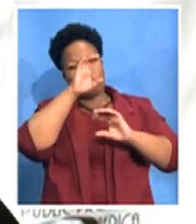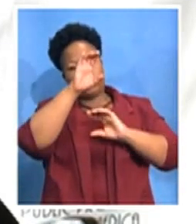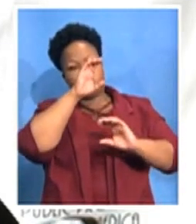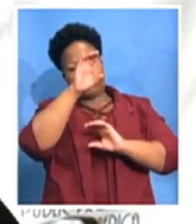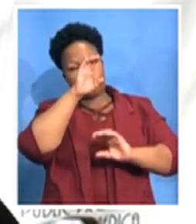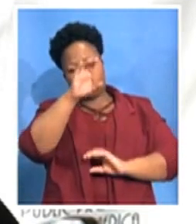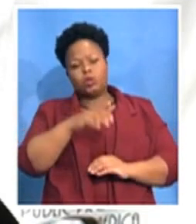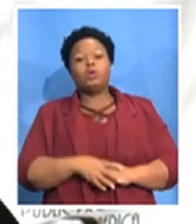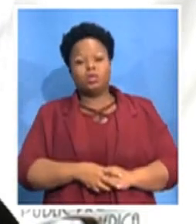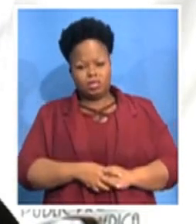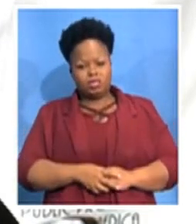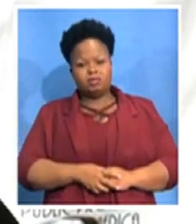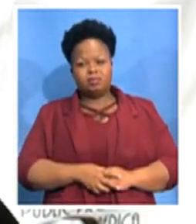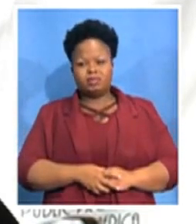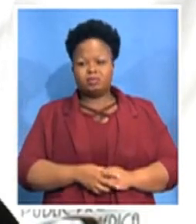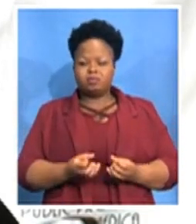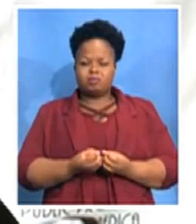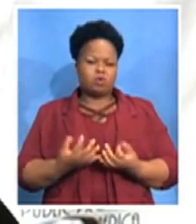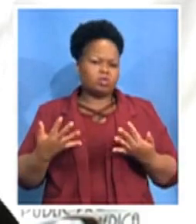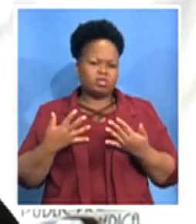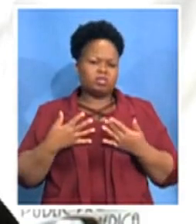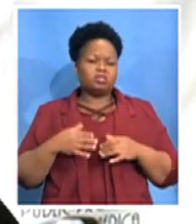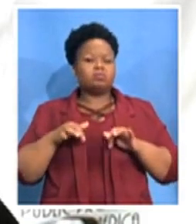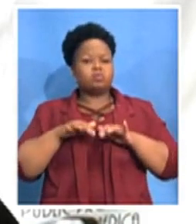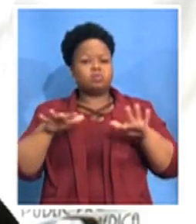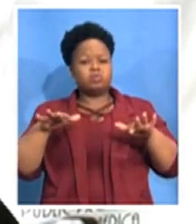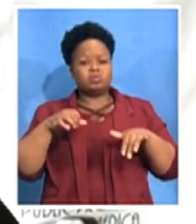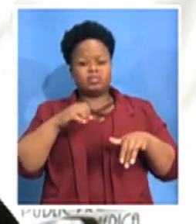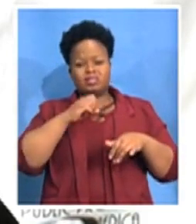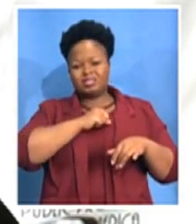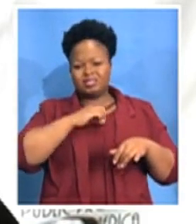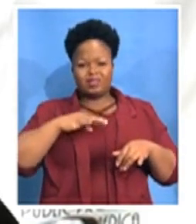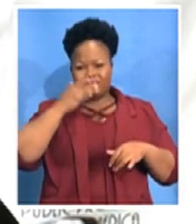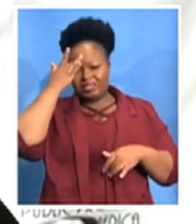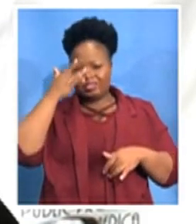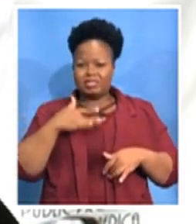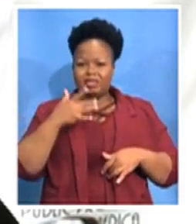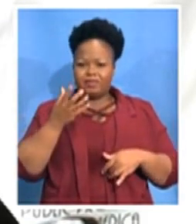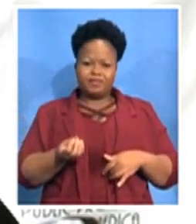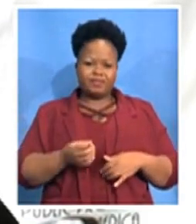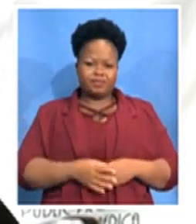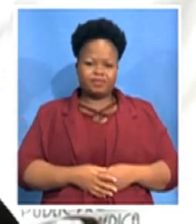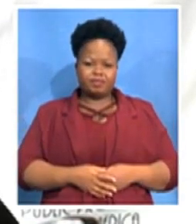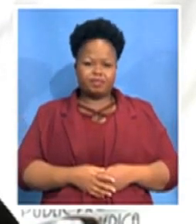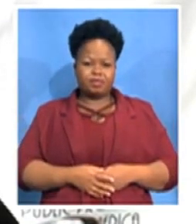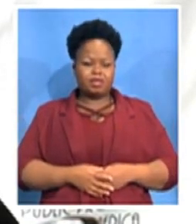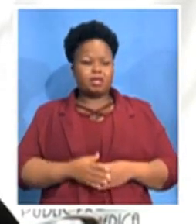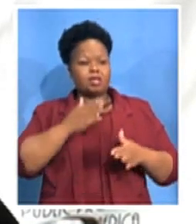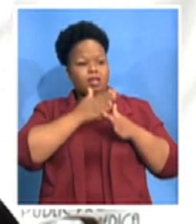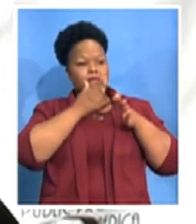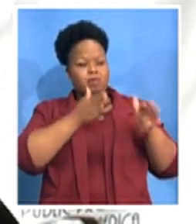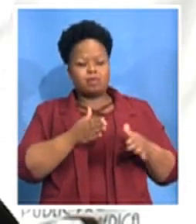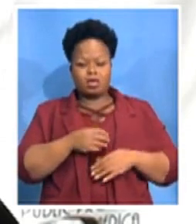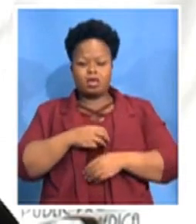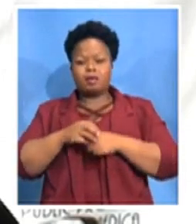of employees, poor relations between management and labor, and lack of